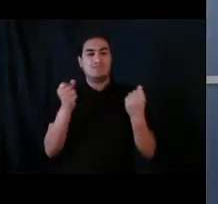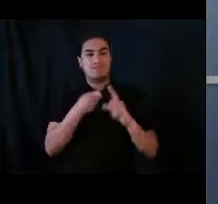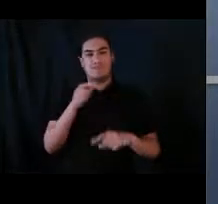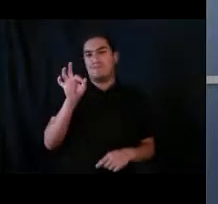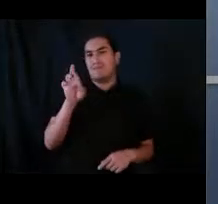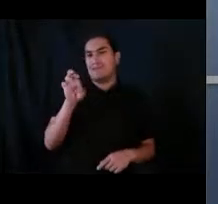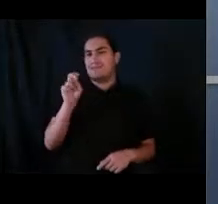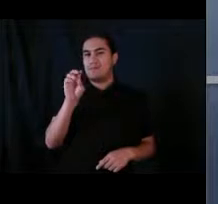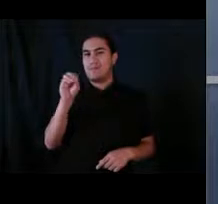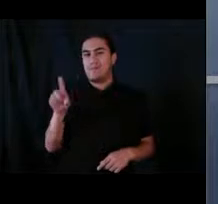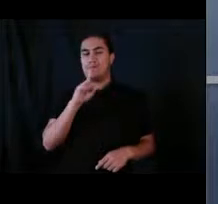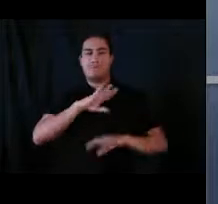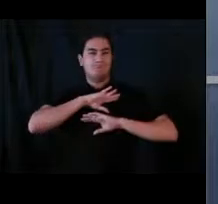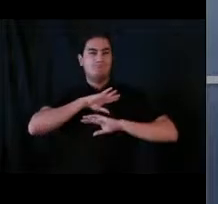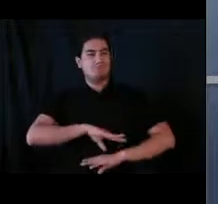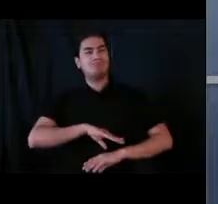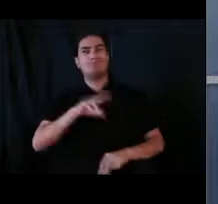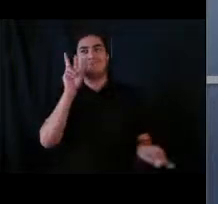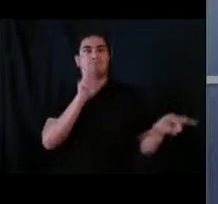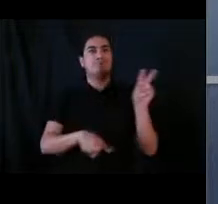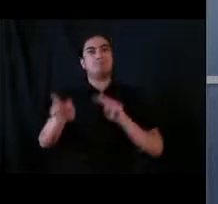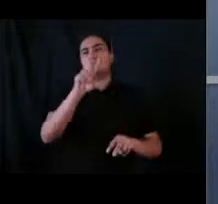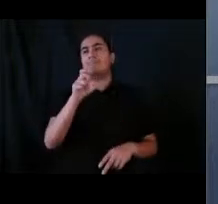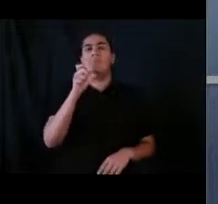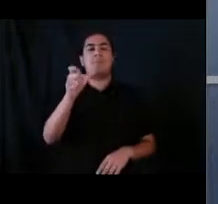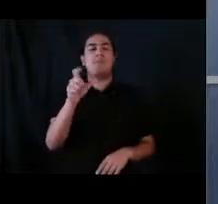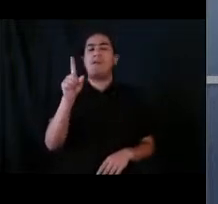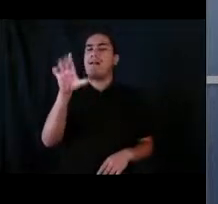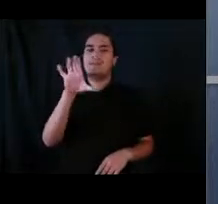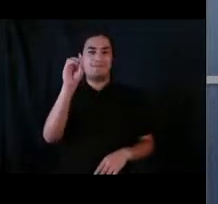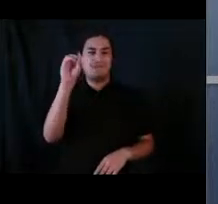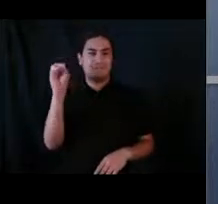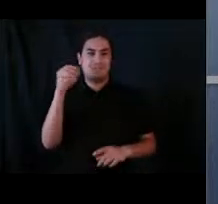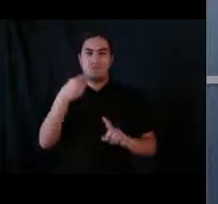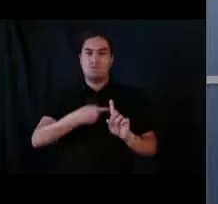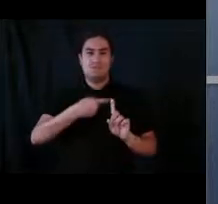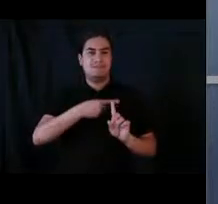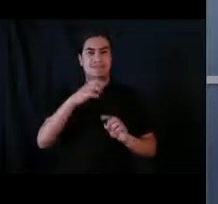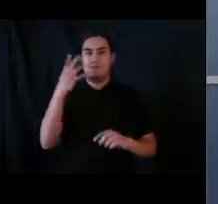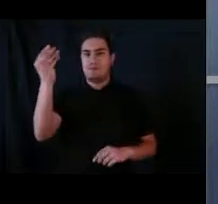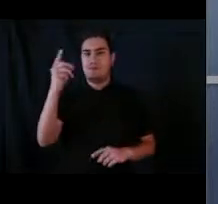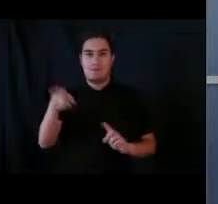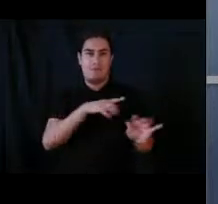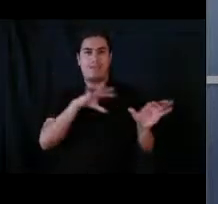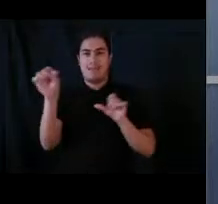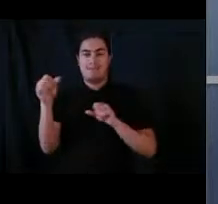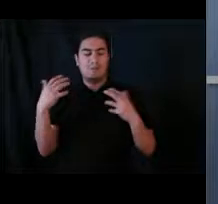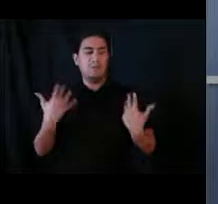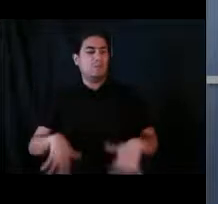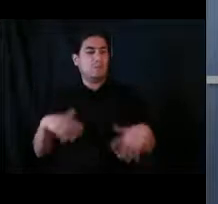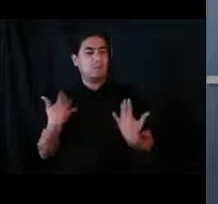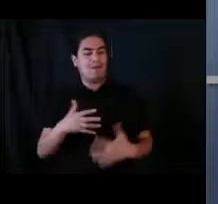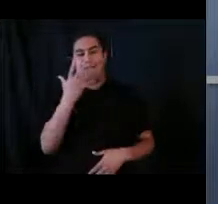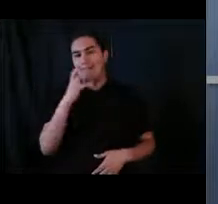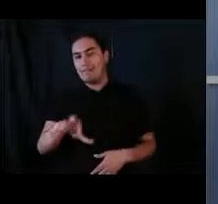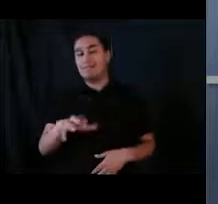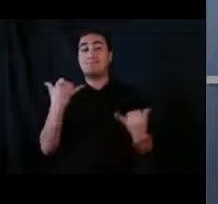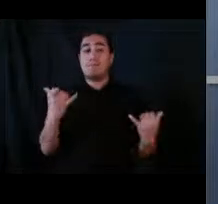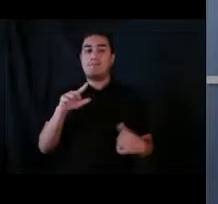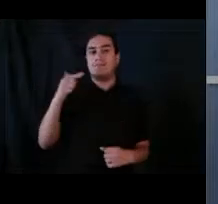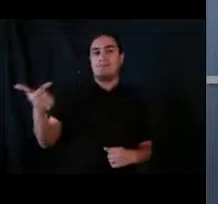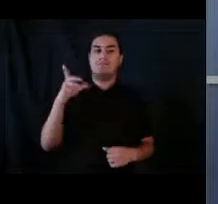was uh relieved that it was not 150 degrees outside as it was when i left um at this time i'd like to turn it over to